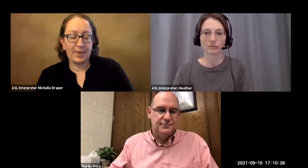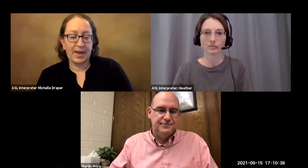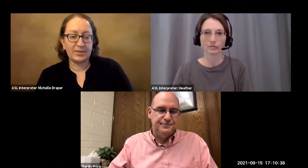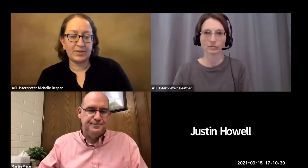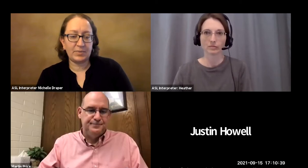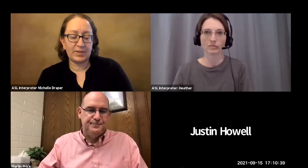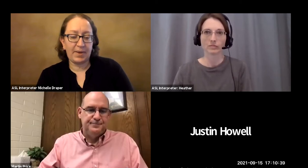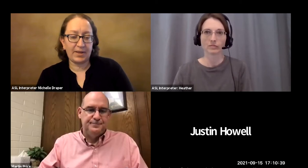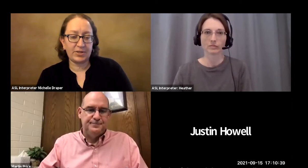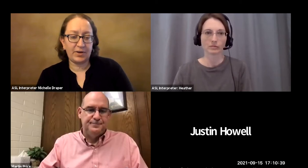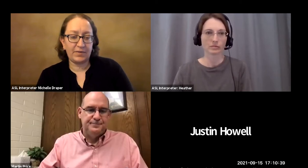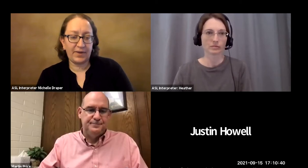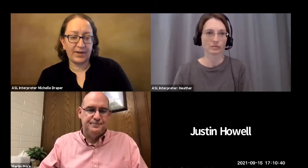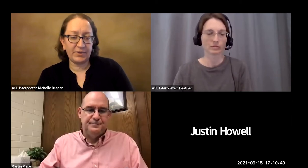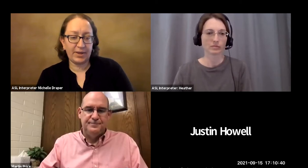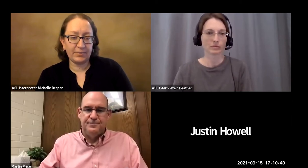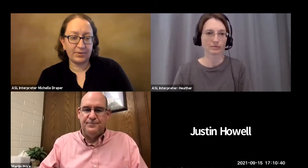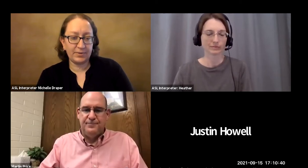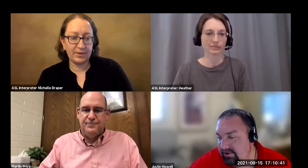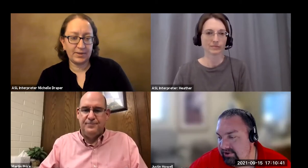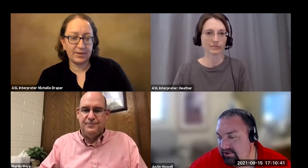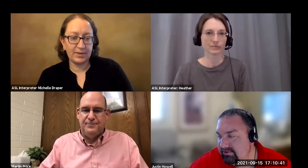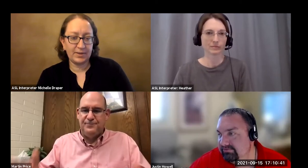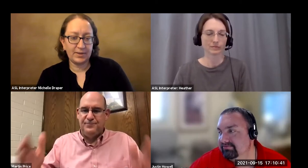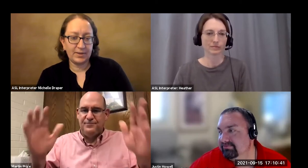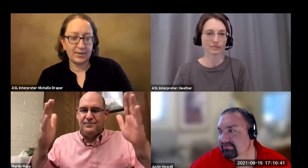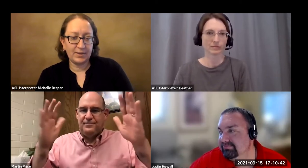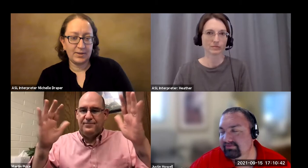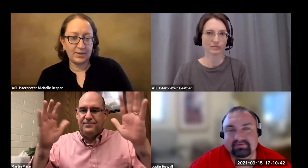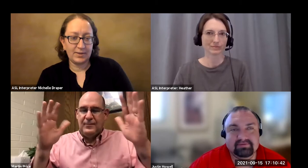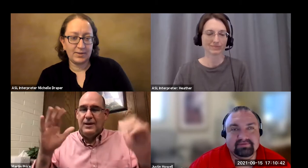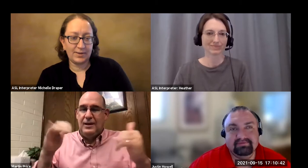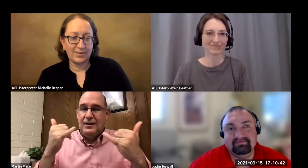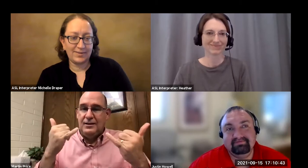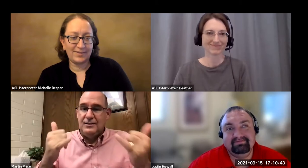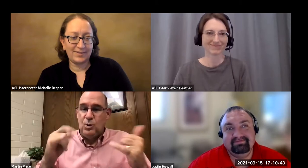Justin was the past chair of the advisory council.